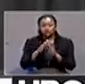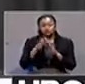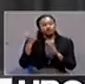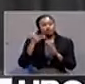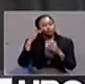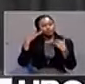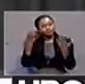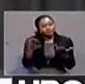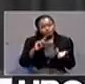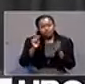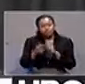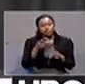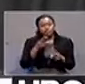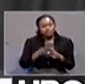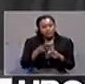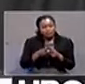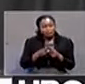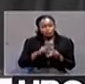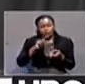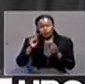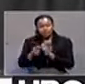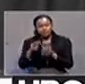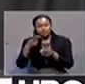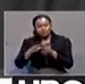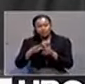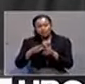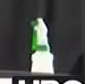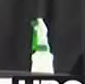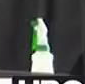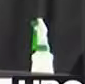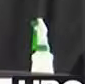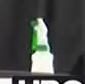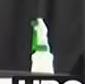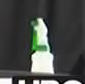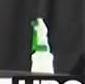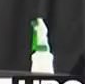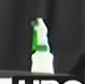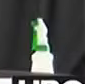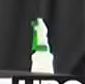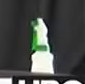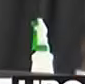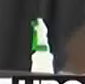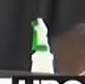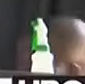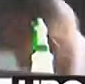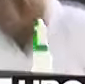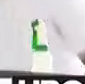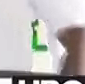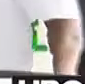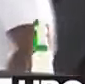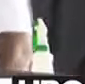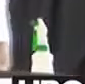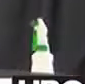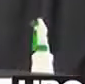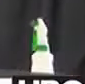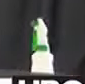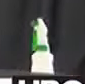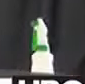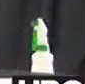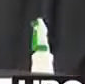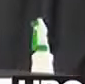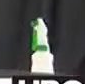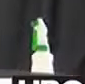of Mapera House to the name of Cyprian Kizitoranga. They said it's hard because of some Catholic lines. But